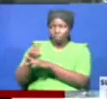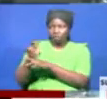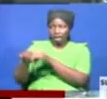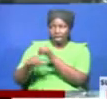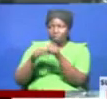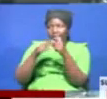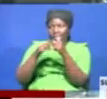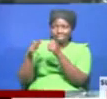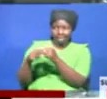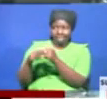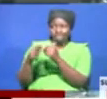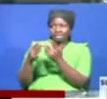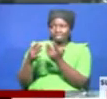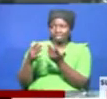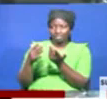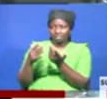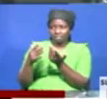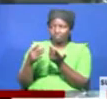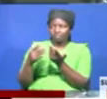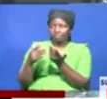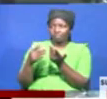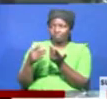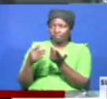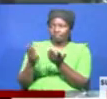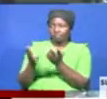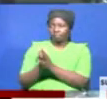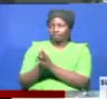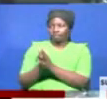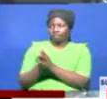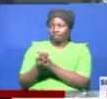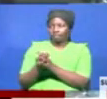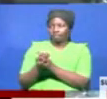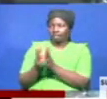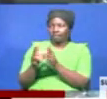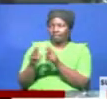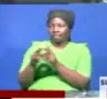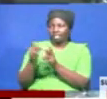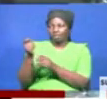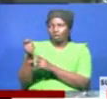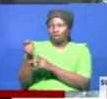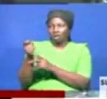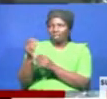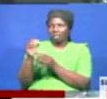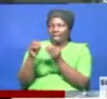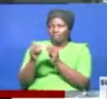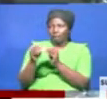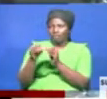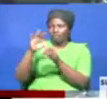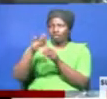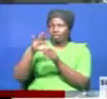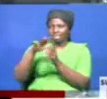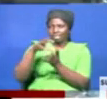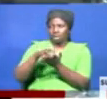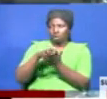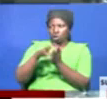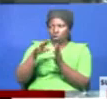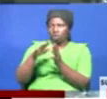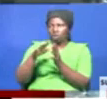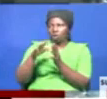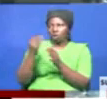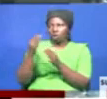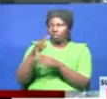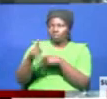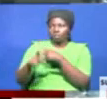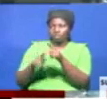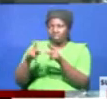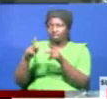99 or very small fraction of the polling stations or the processes. And in any event,